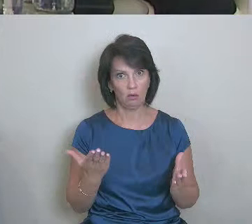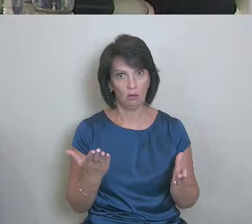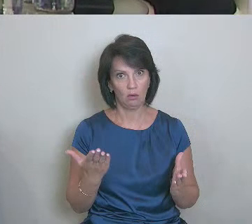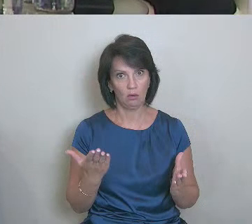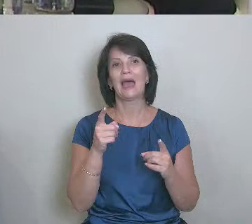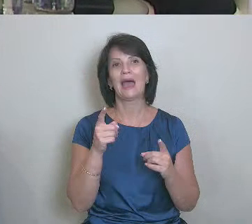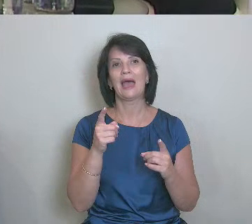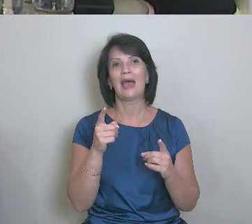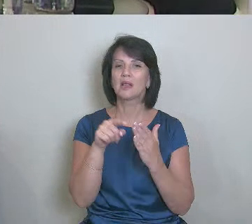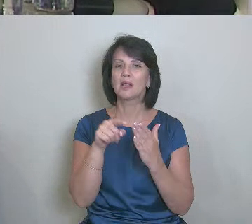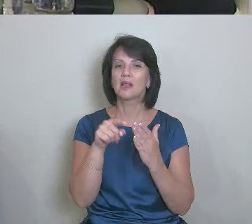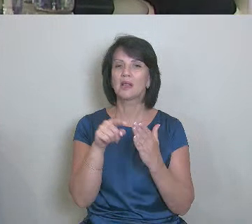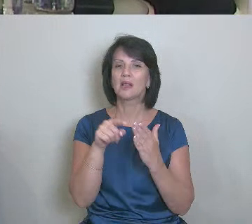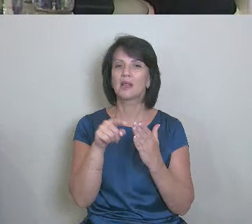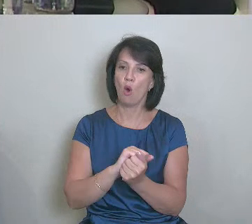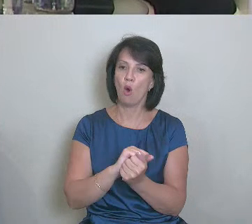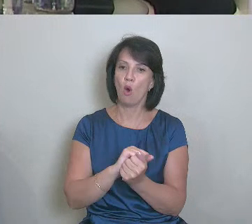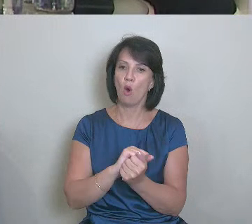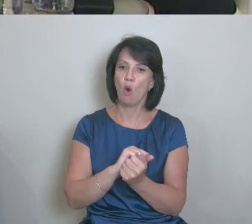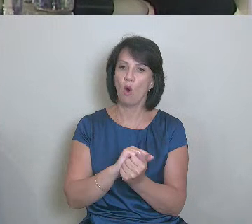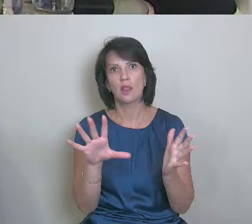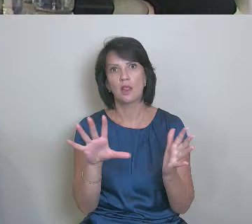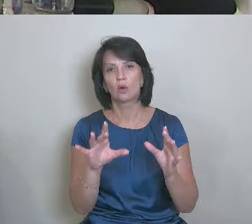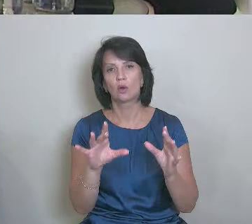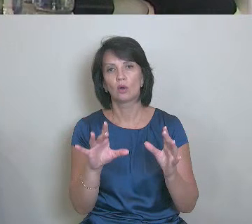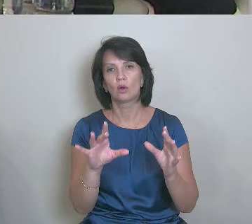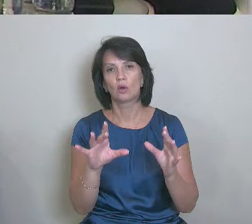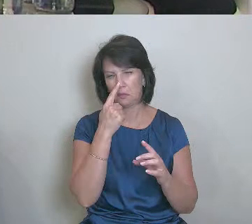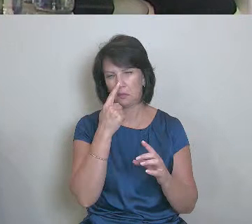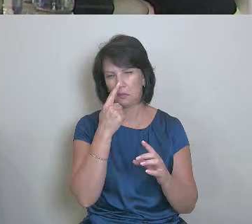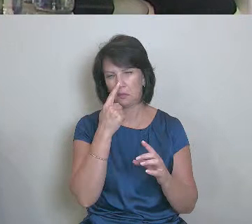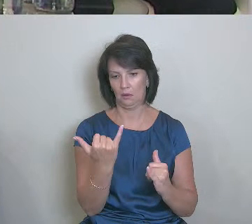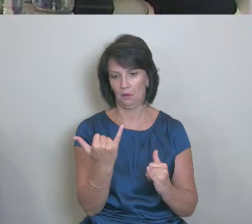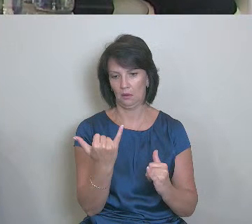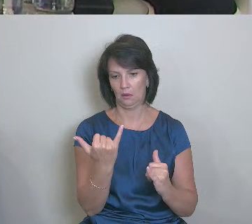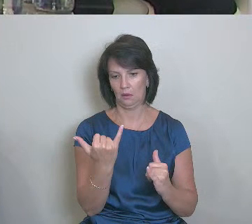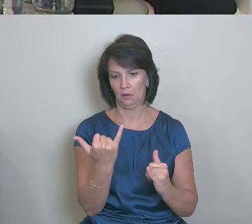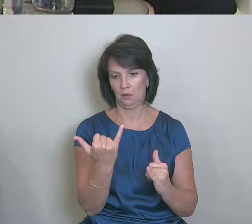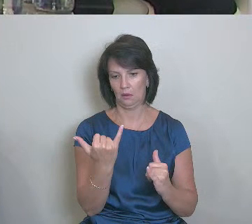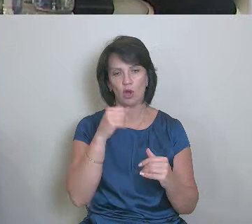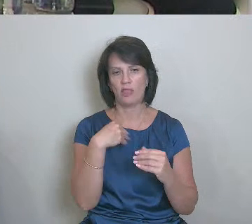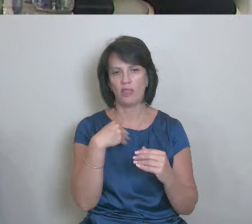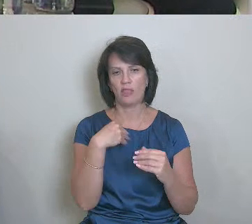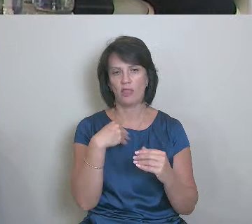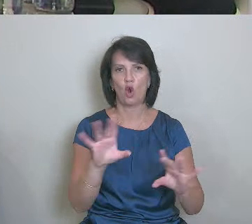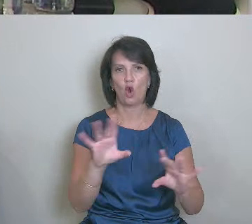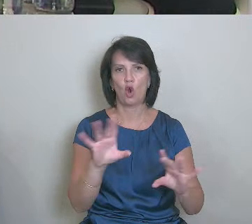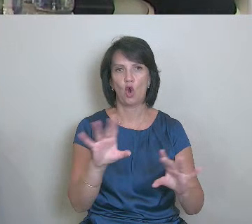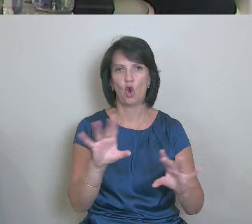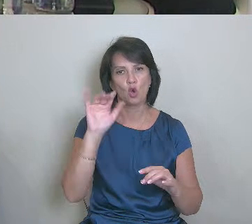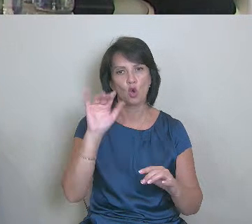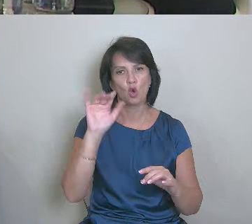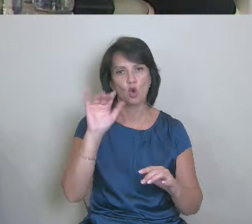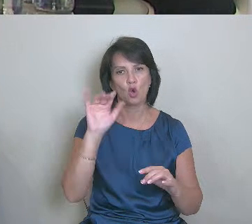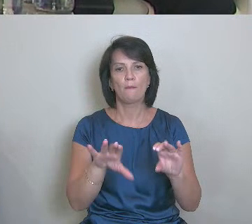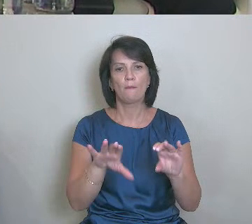are going to TECs are going to differently interpret these issues. Yes,